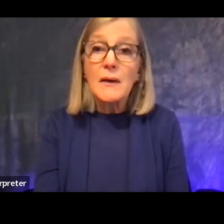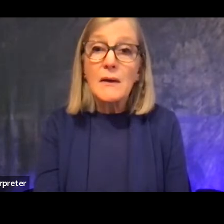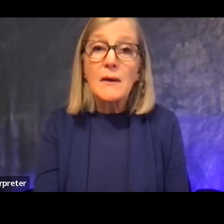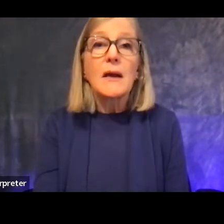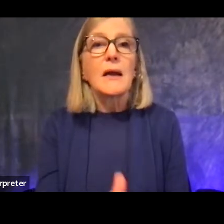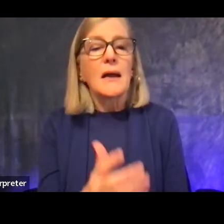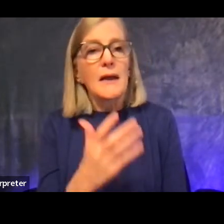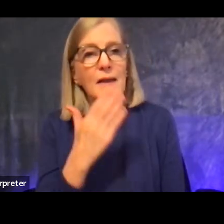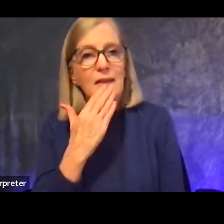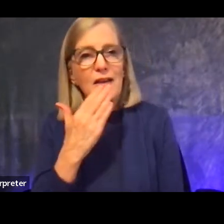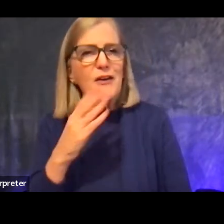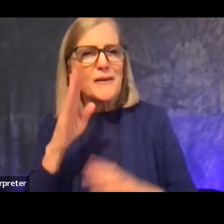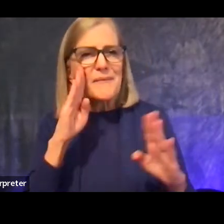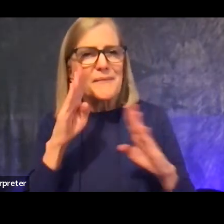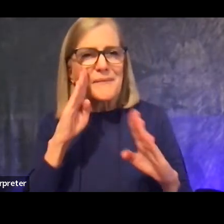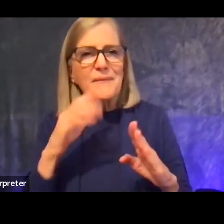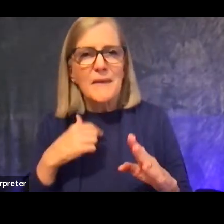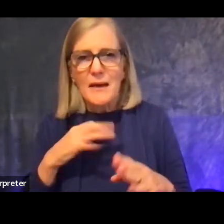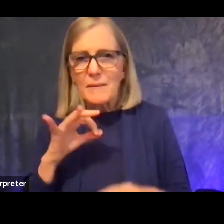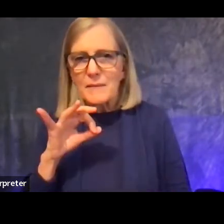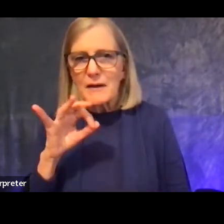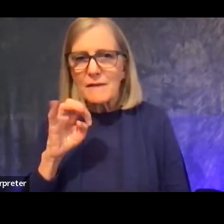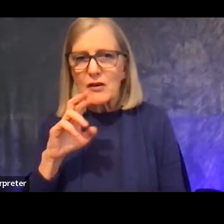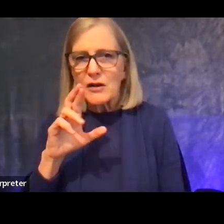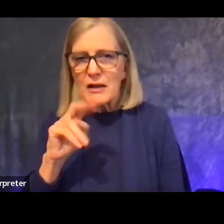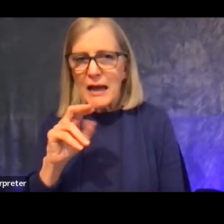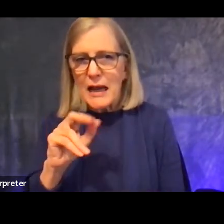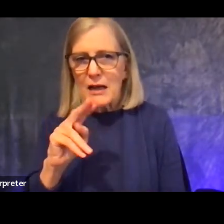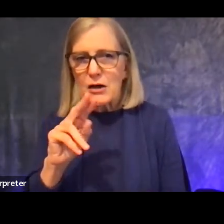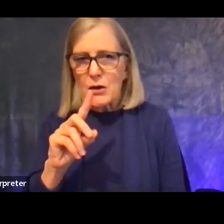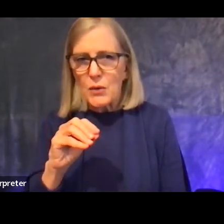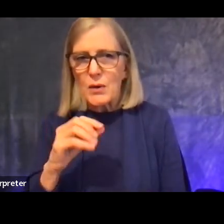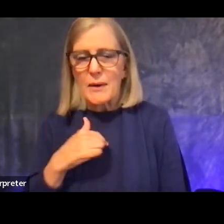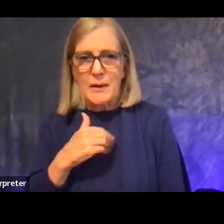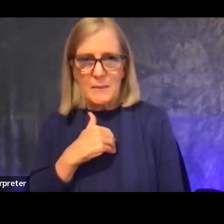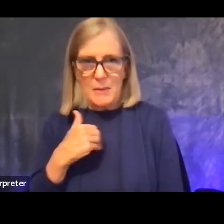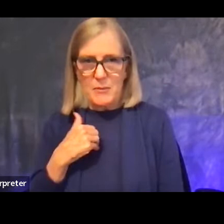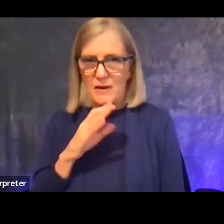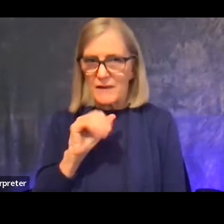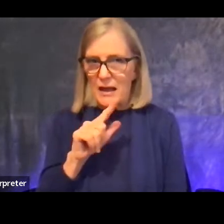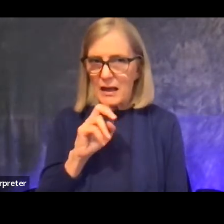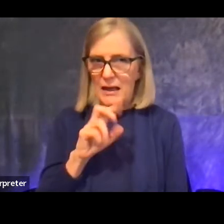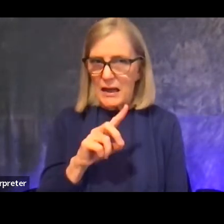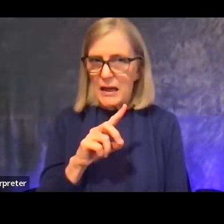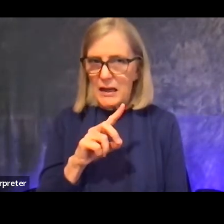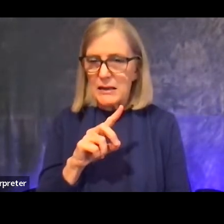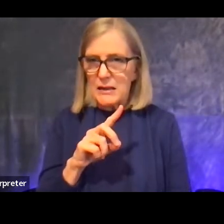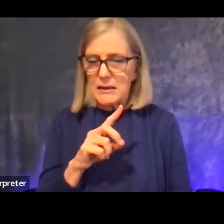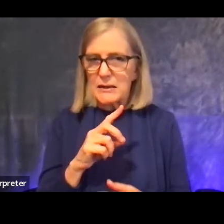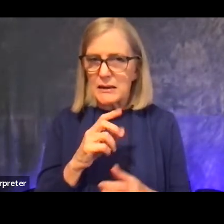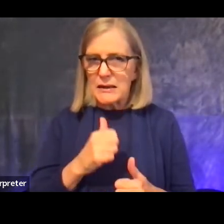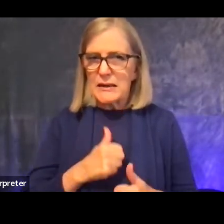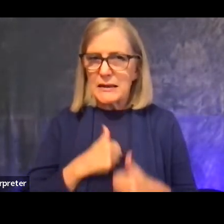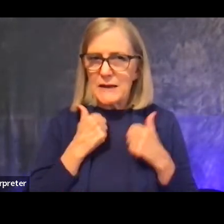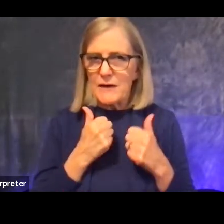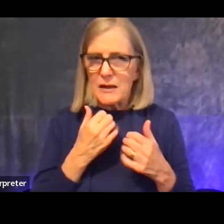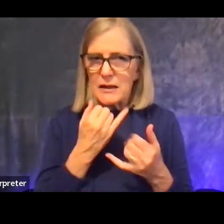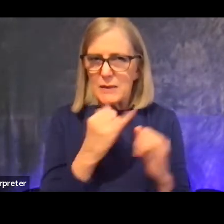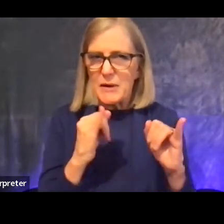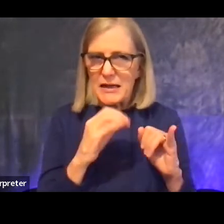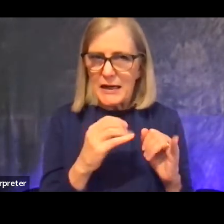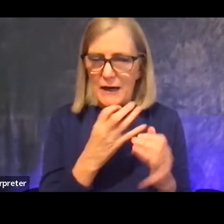Thank you. Hi, folks. My name is Fernando Vaughn. I'm a member of Cal Life Communities, actively living independent and free.